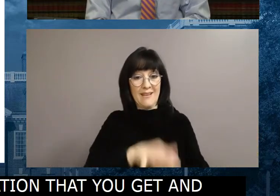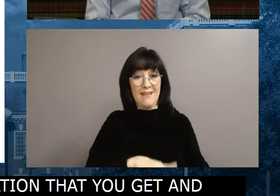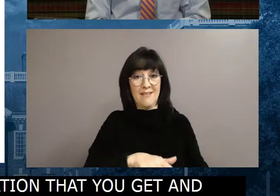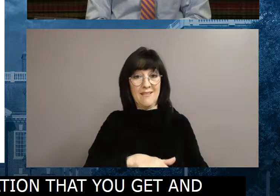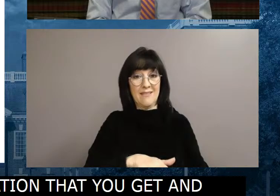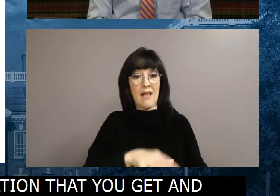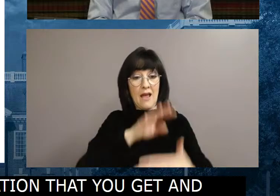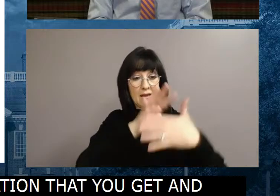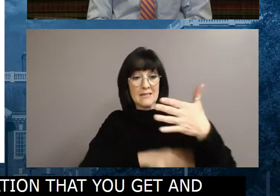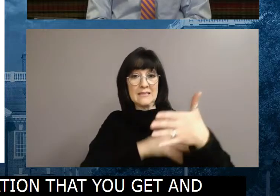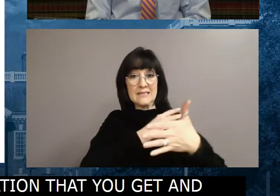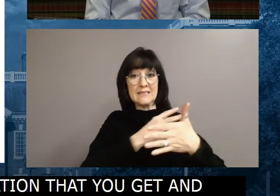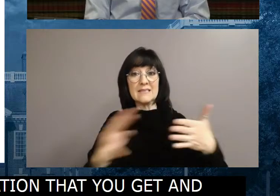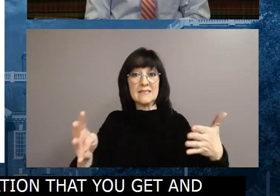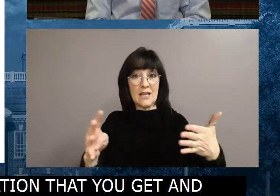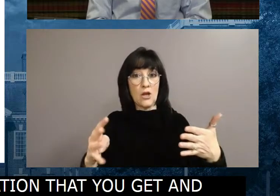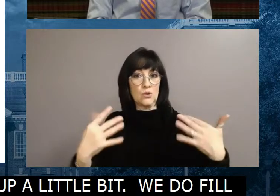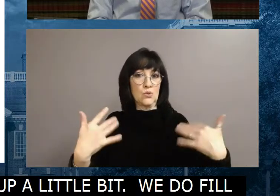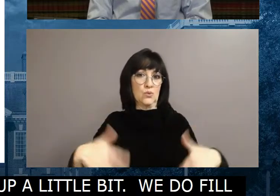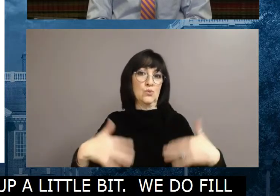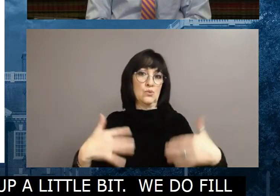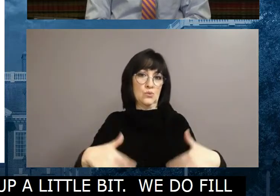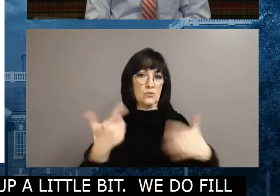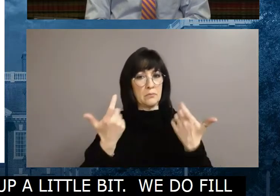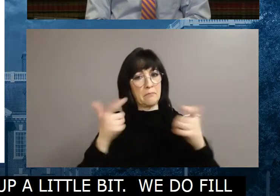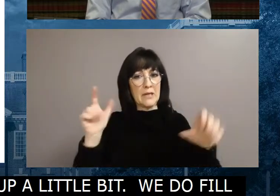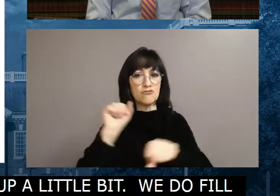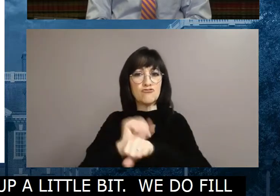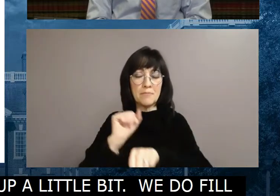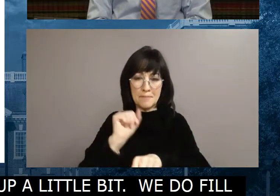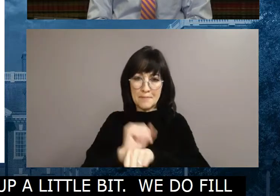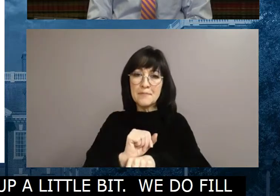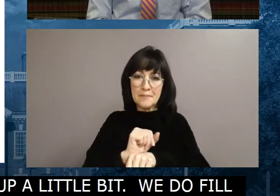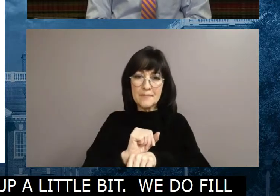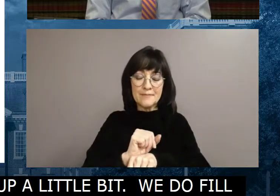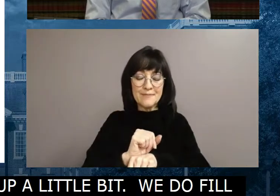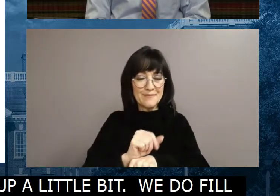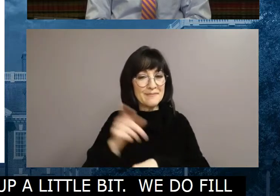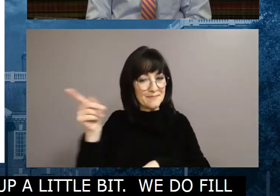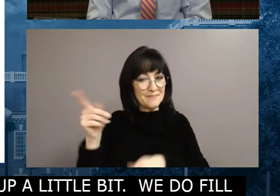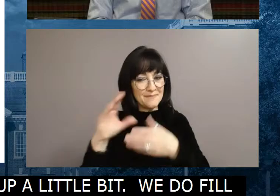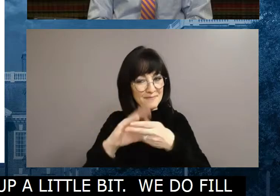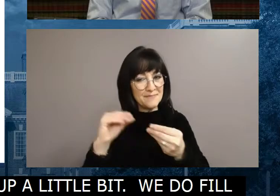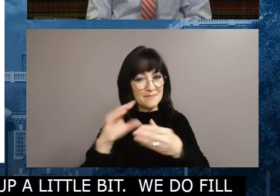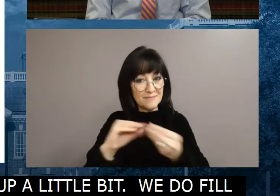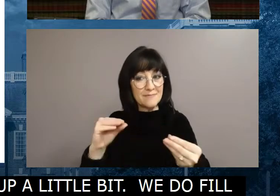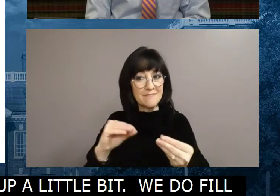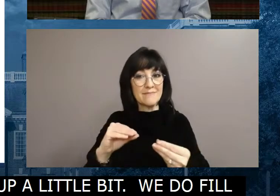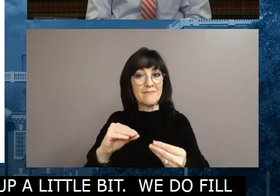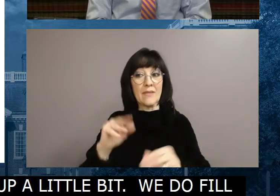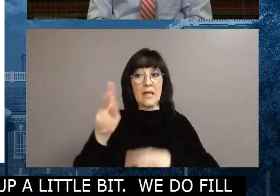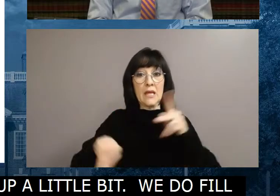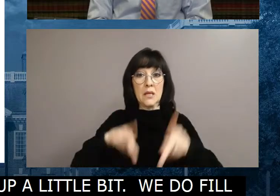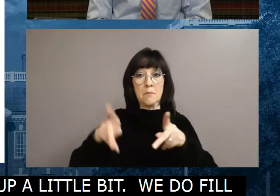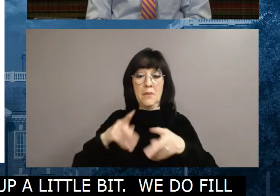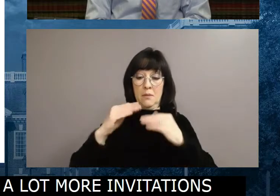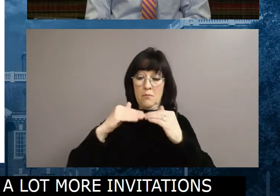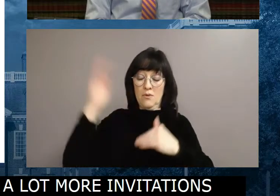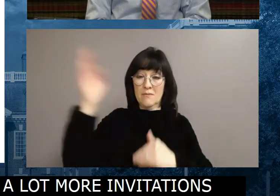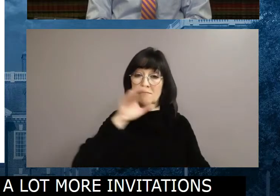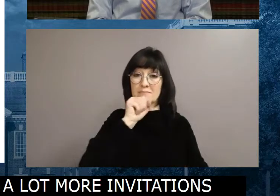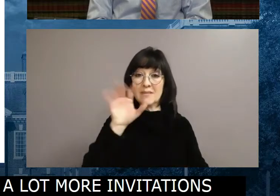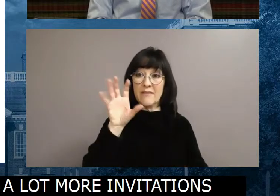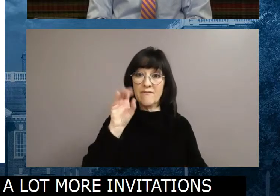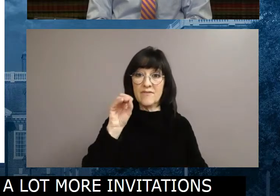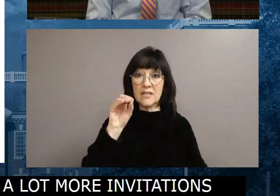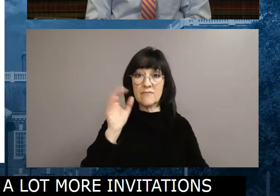it takes us a lot more invitations. You heard him talk about the 50 and older group at Dover Down Speedway, where we put